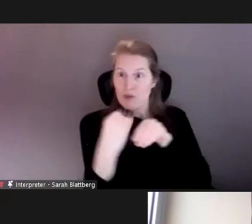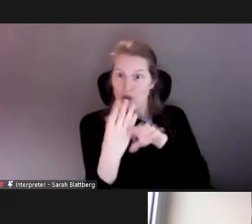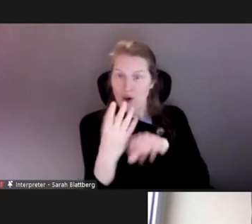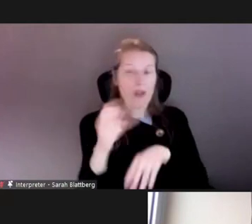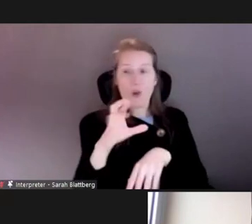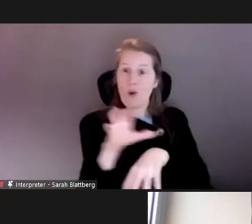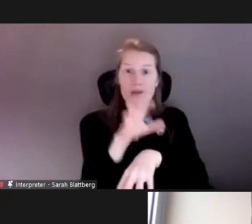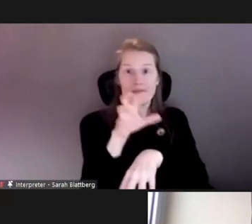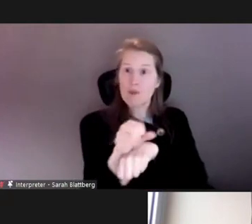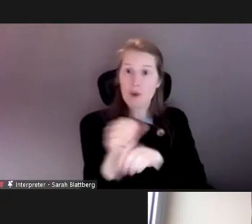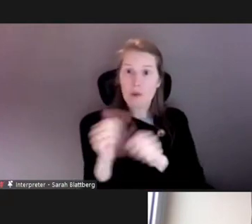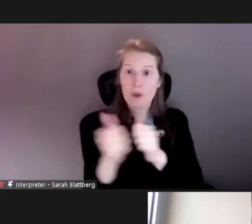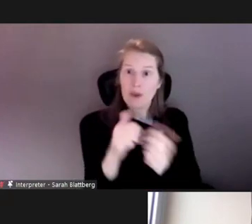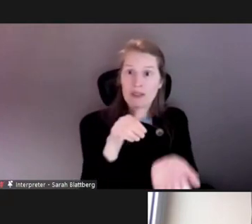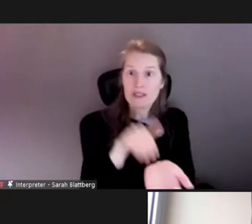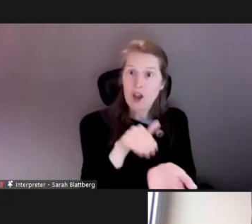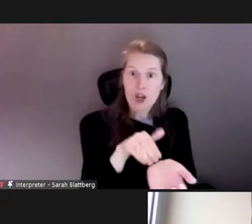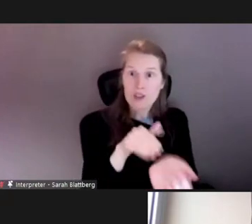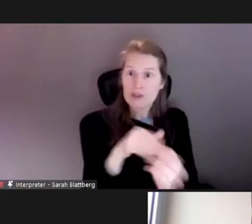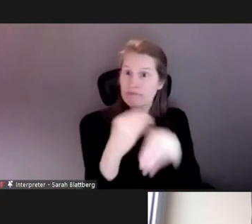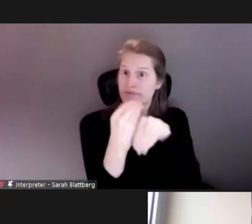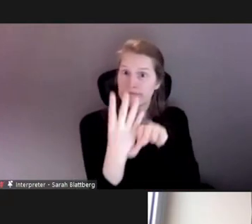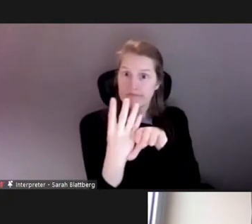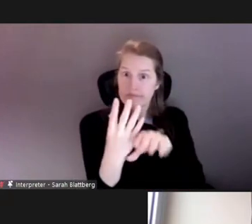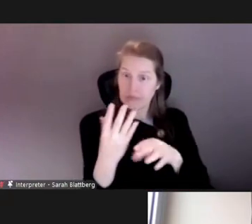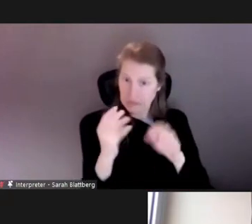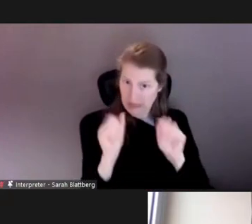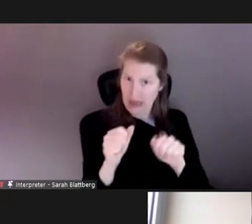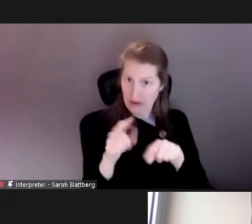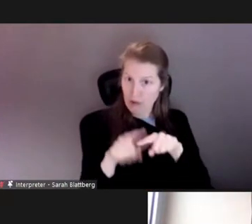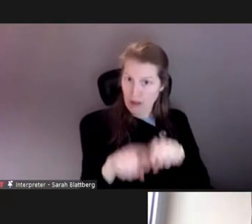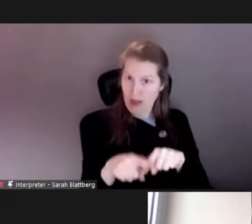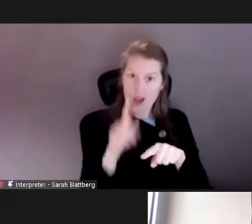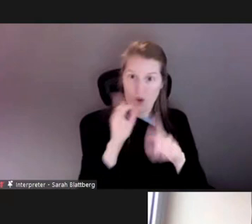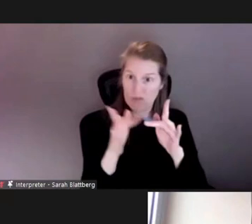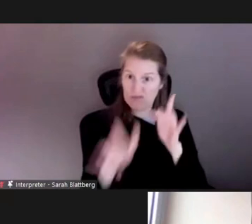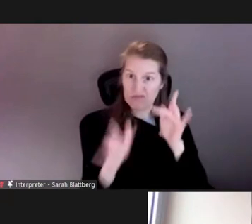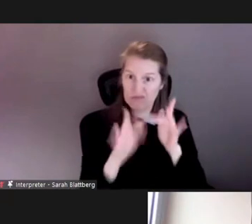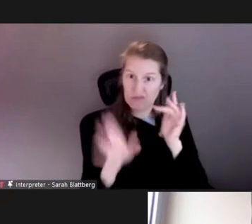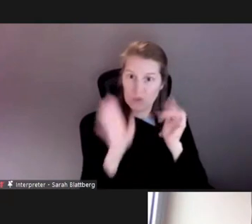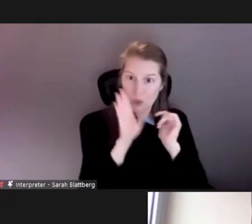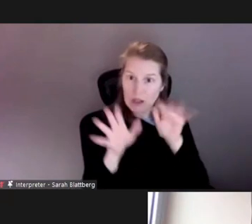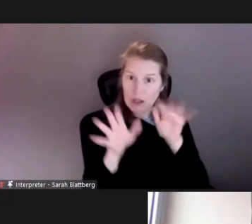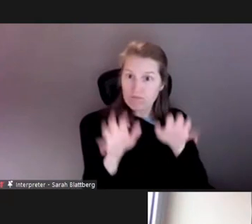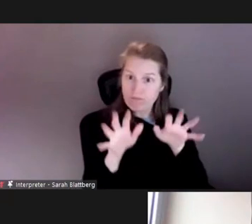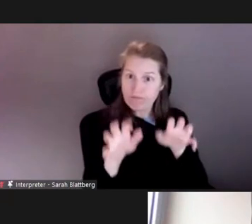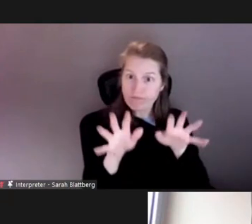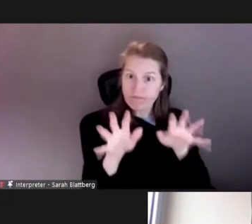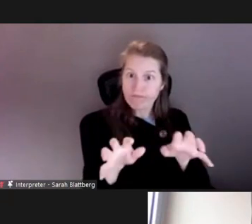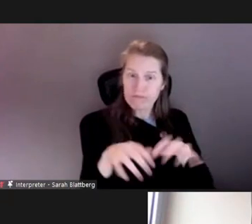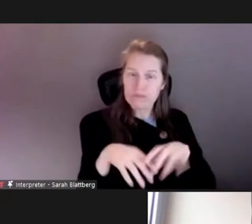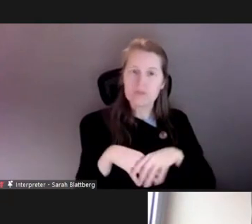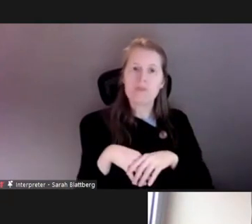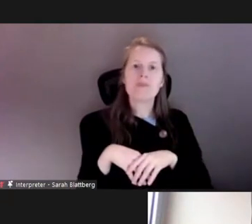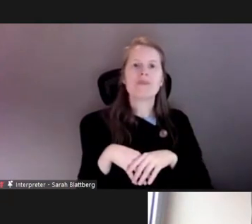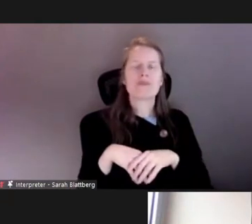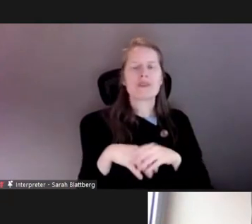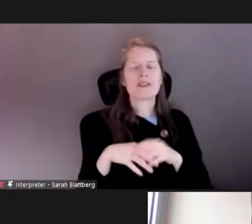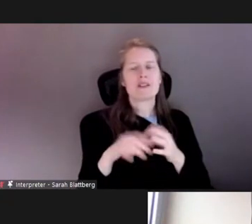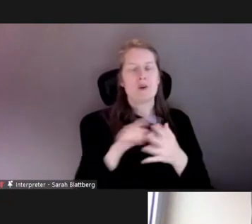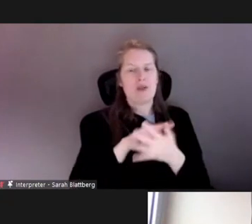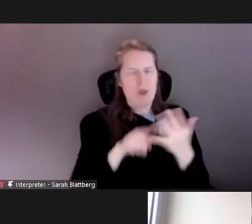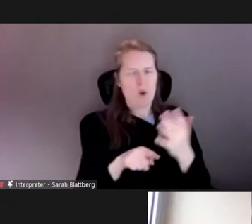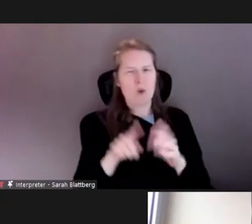visit? Will I be able to rely on it when I need to? And I think answering those questions are going to be